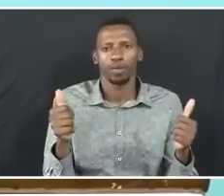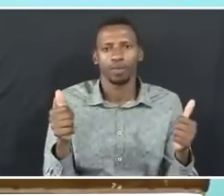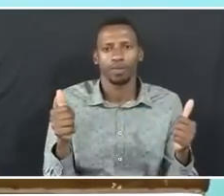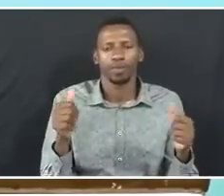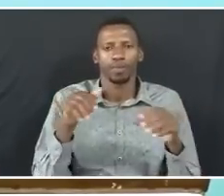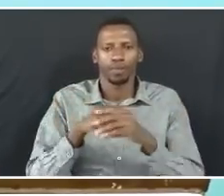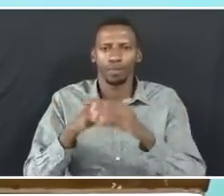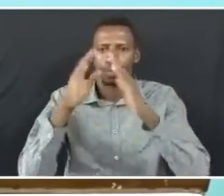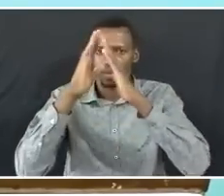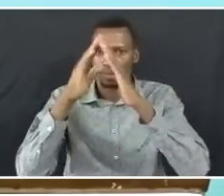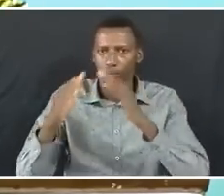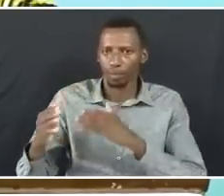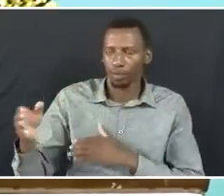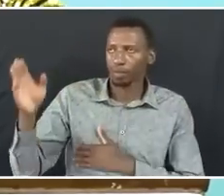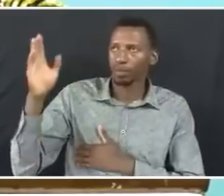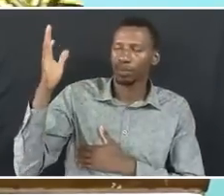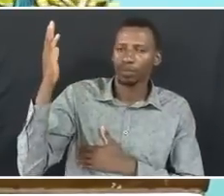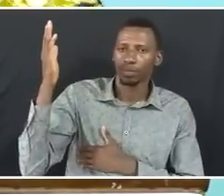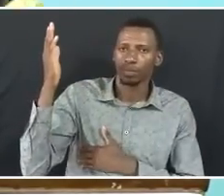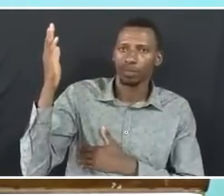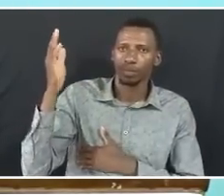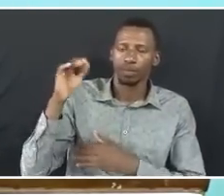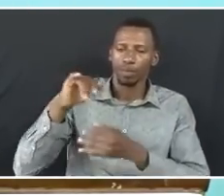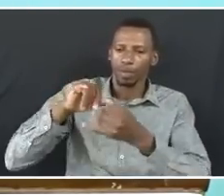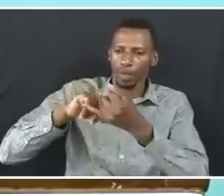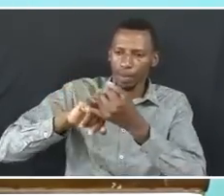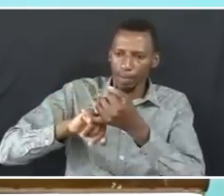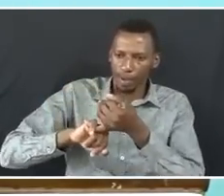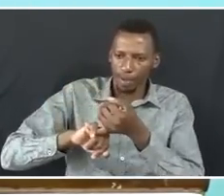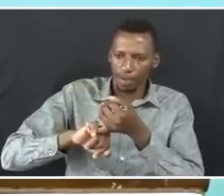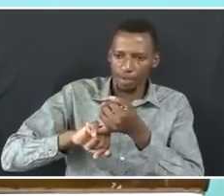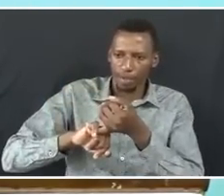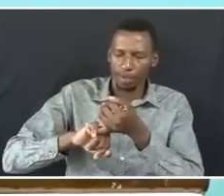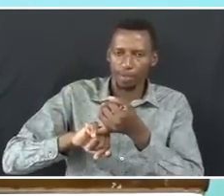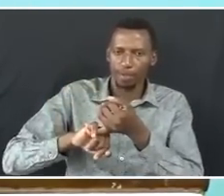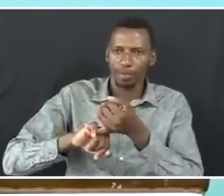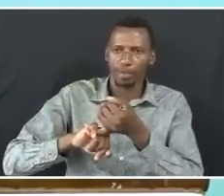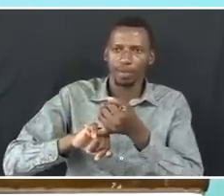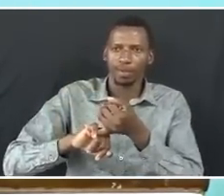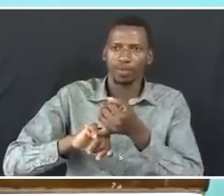God, marriage is heterosexual.